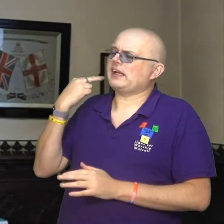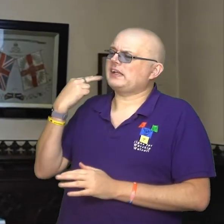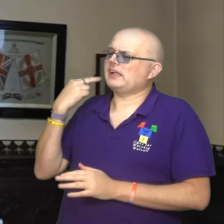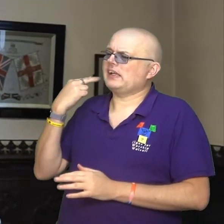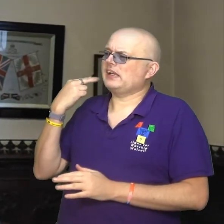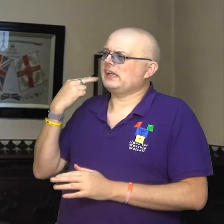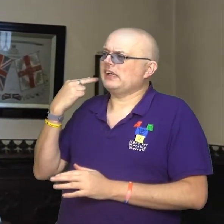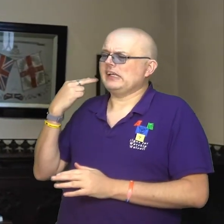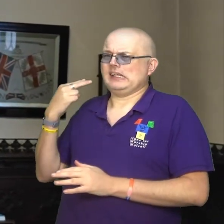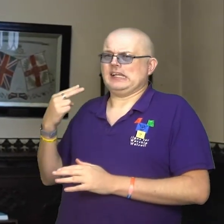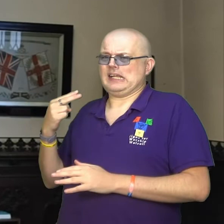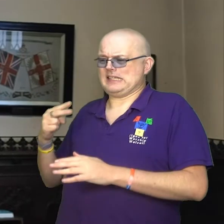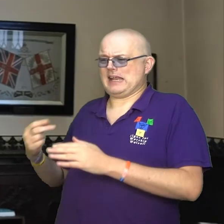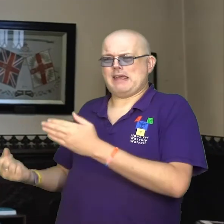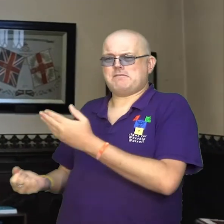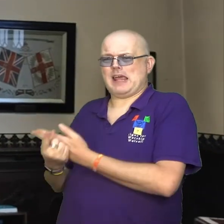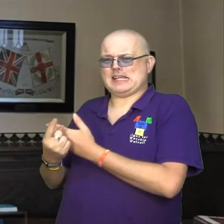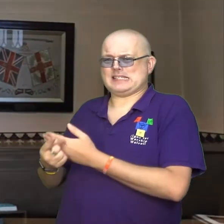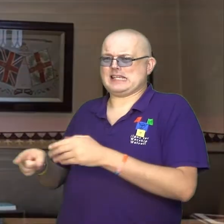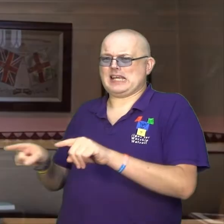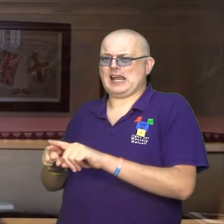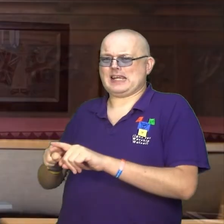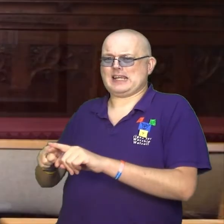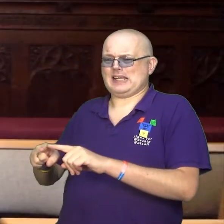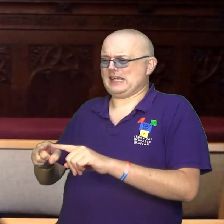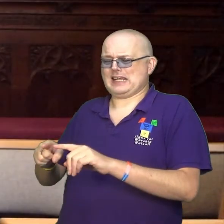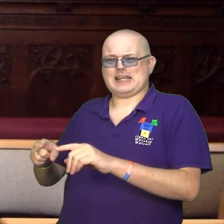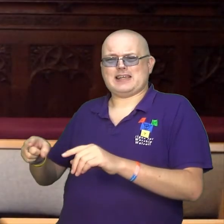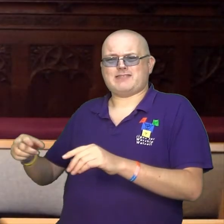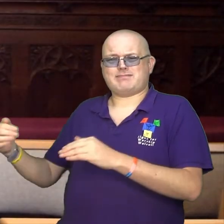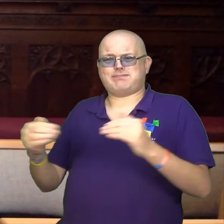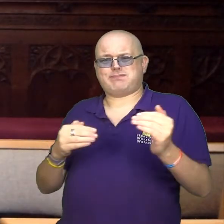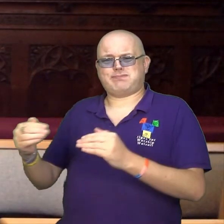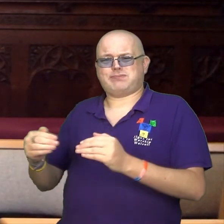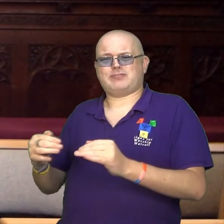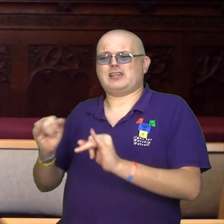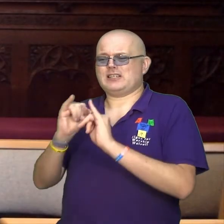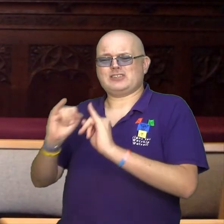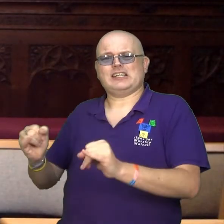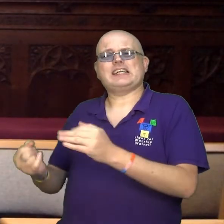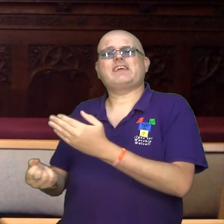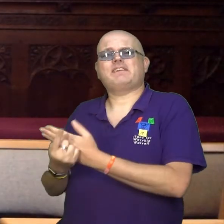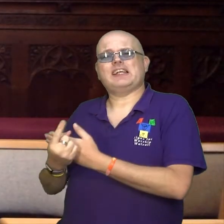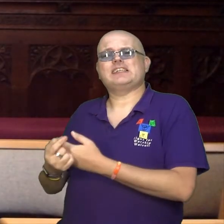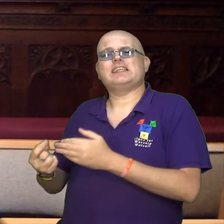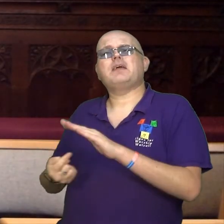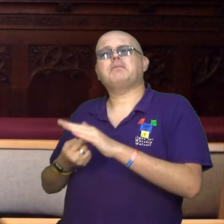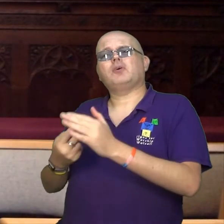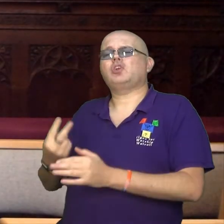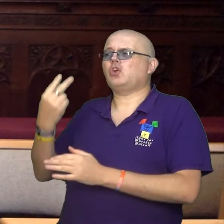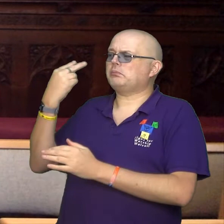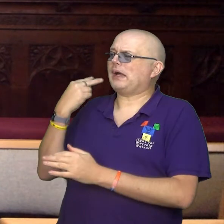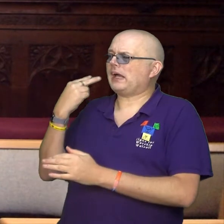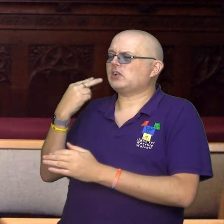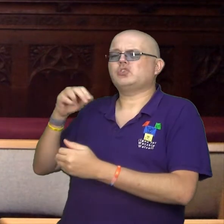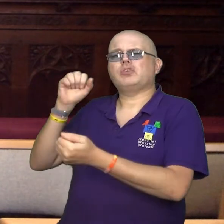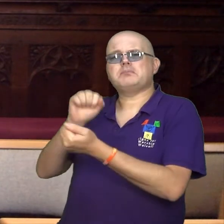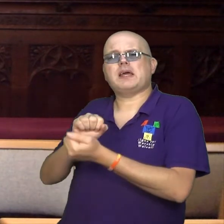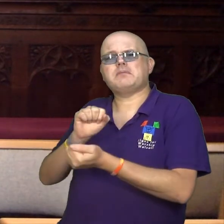on large-scale events, especially tragic events, to